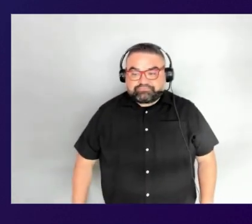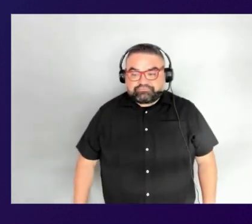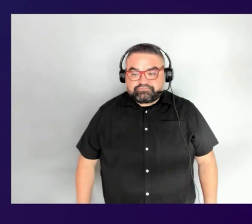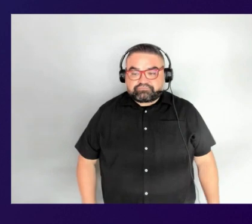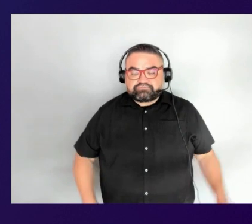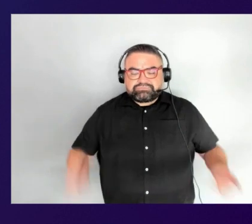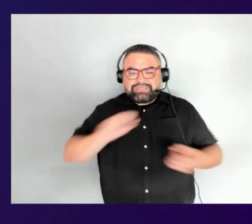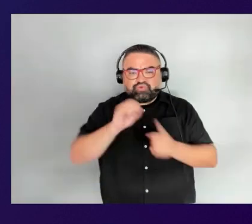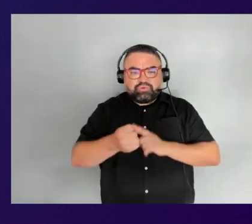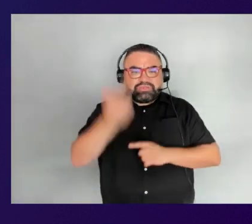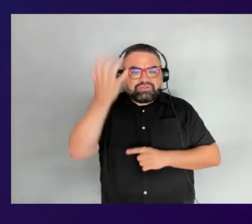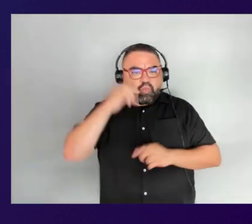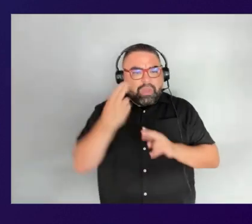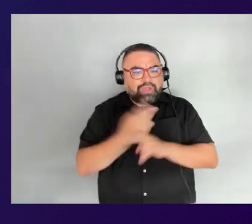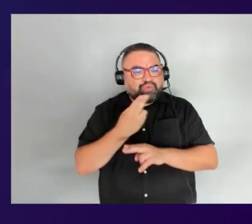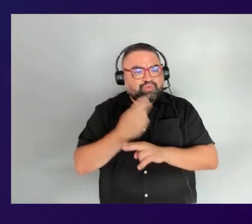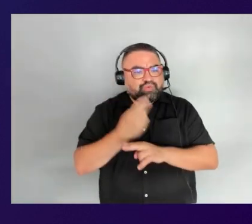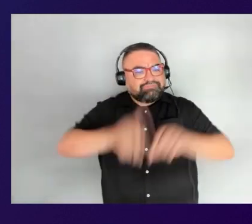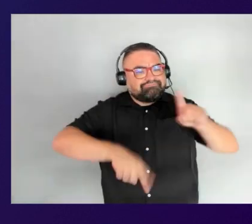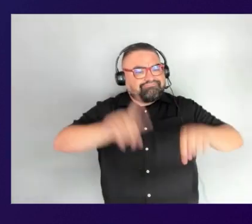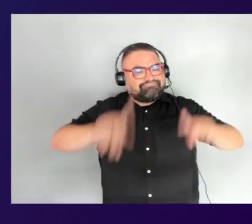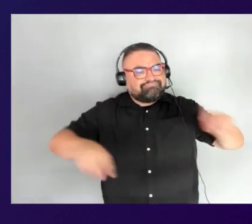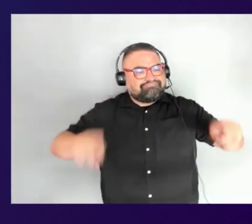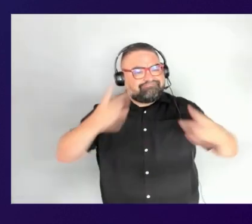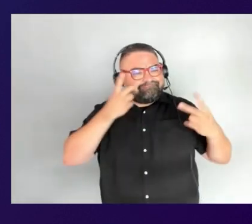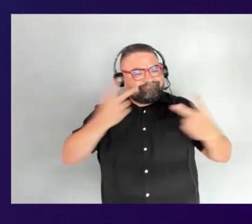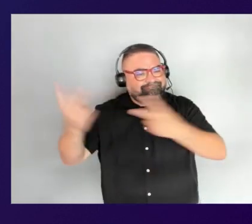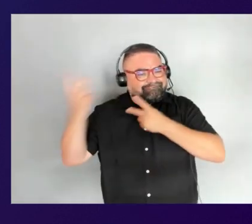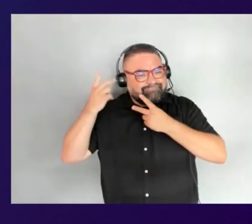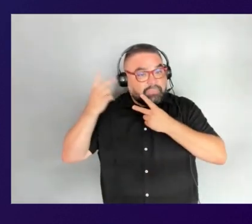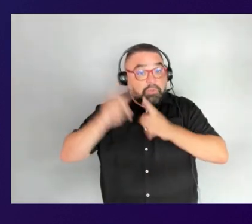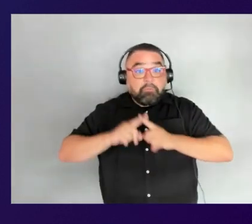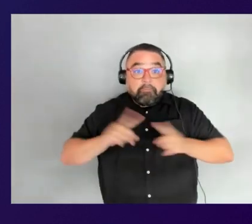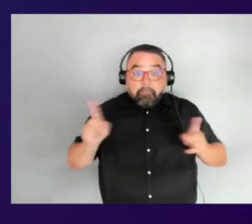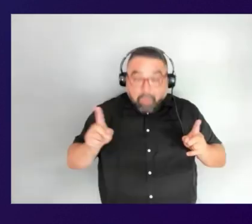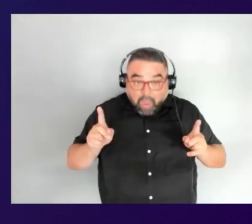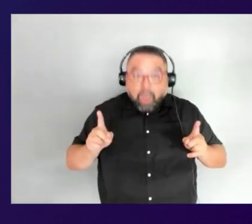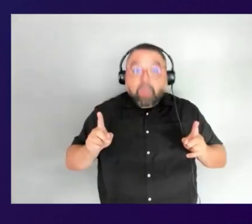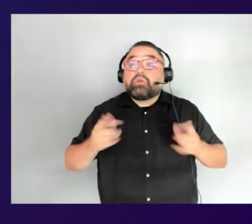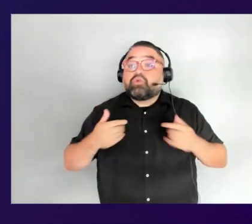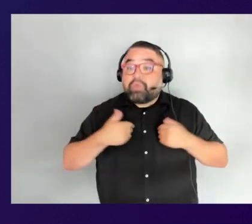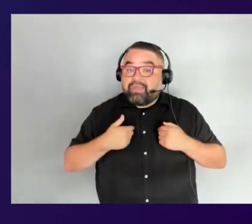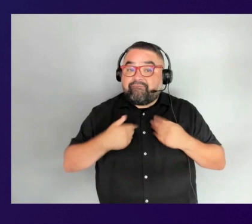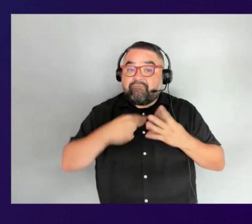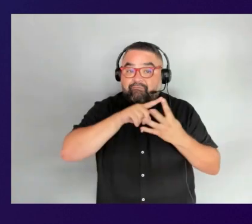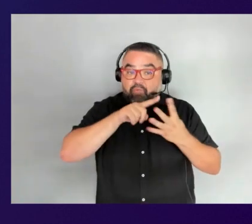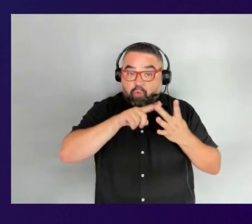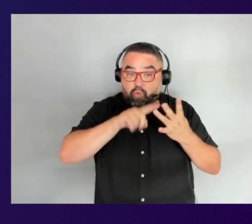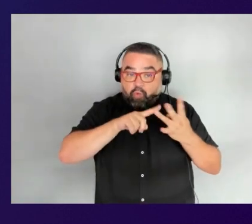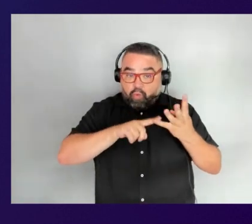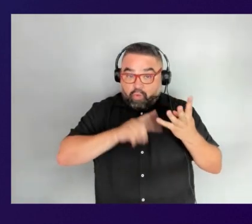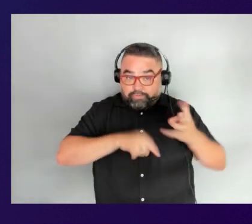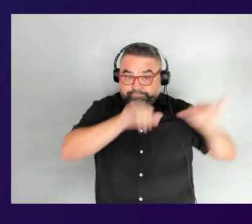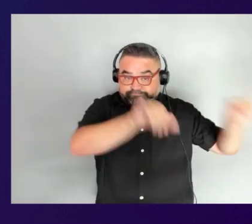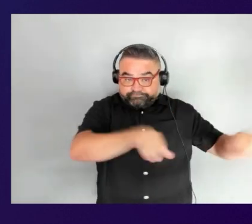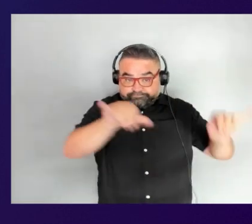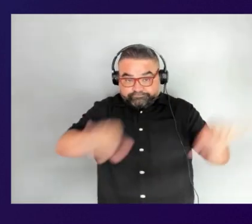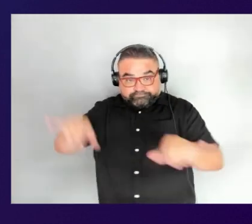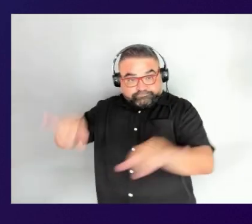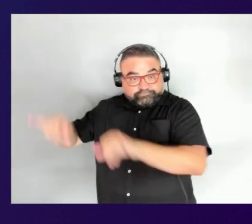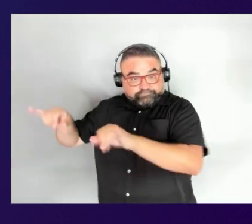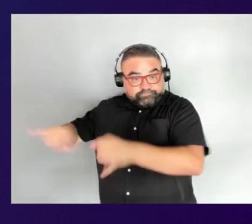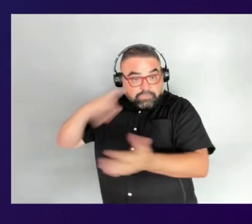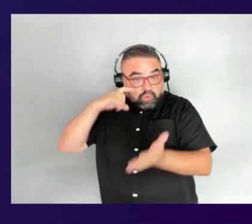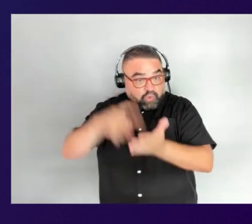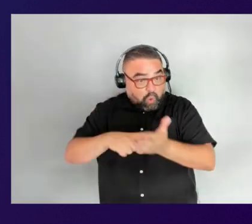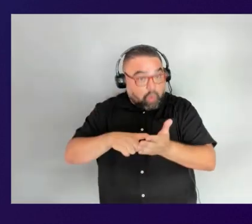few slides back, but when we look at NAS workloads specifically, there's 4 kind of common patterns that we see that we'll dive into here as it relates to